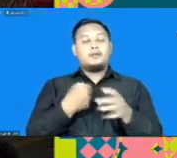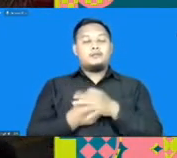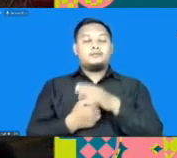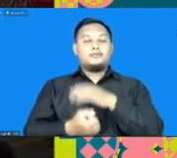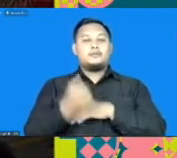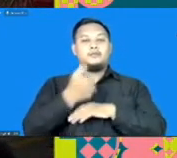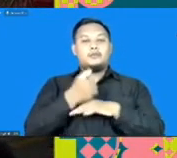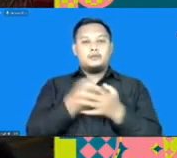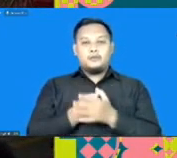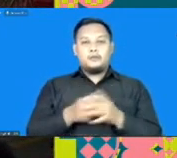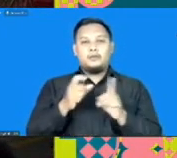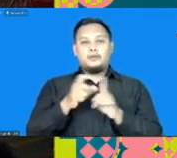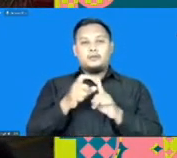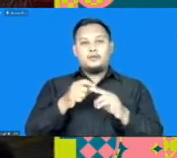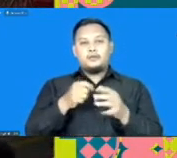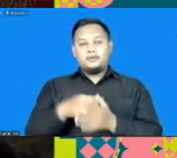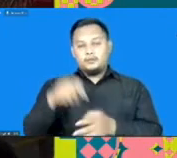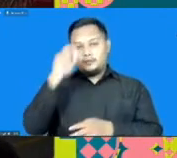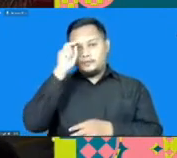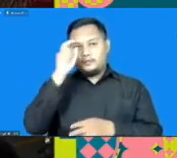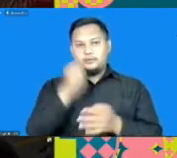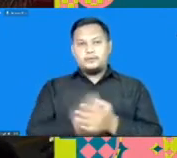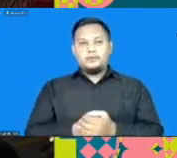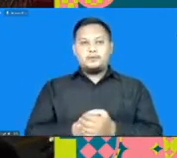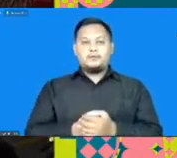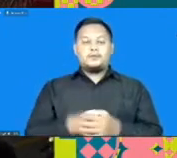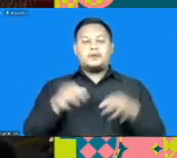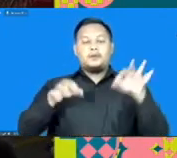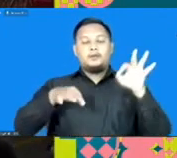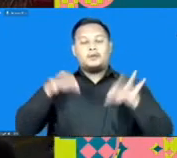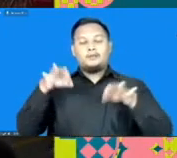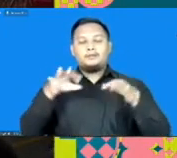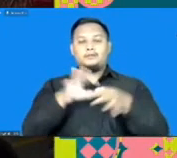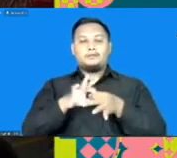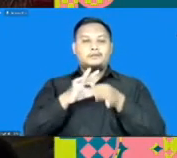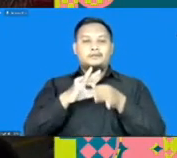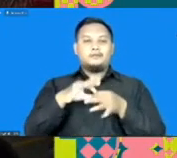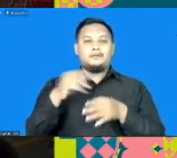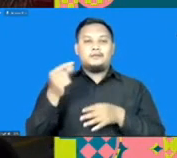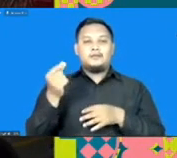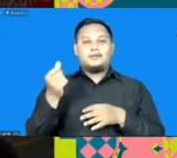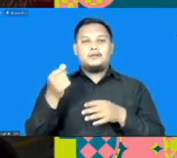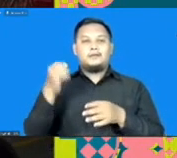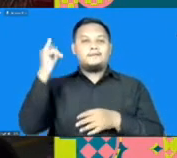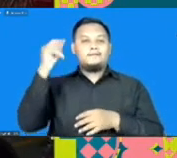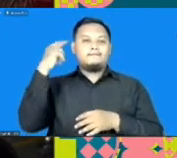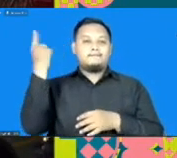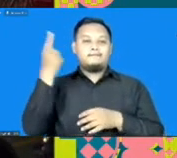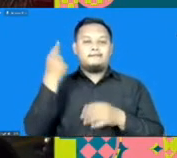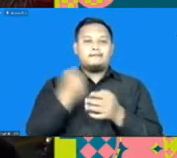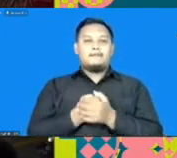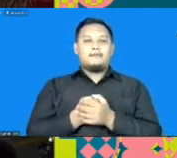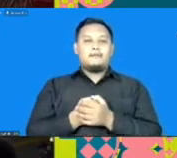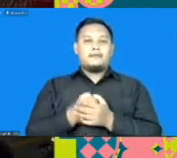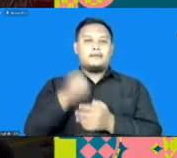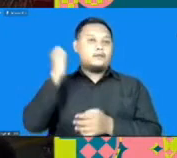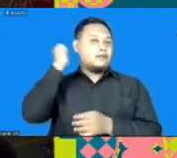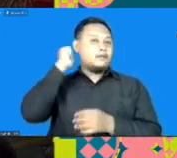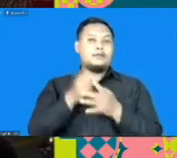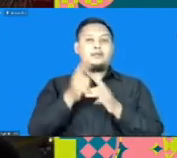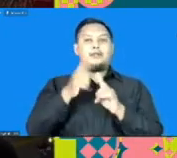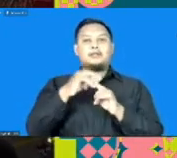Indonesia. Honorable Dr. Edi Priyo Pambudi, that will be represented by Bapak Ferry Ardianto, the